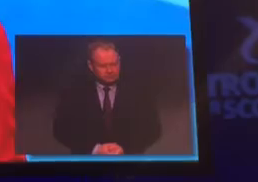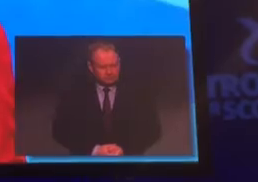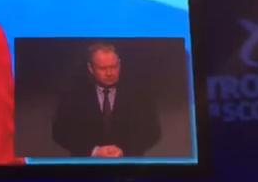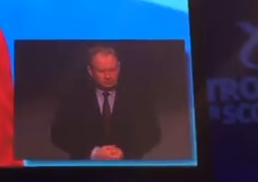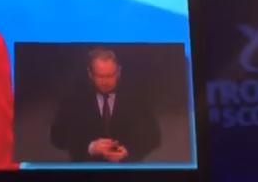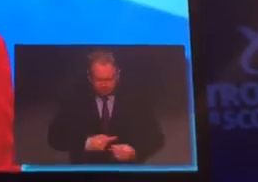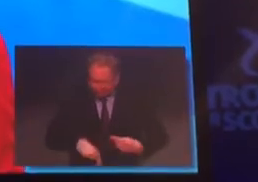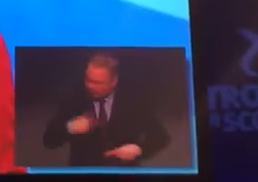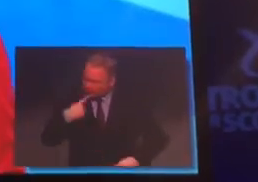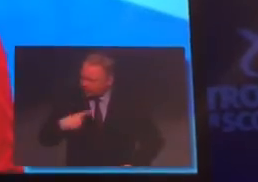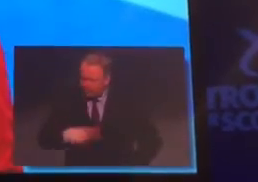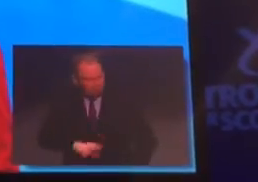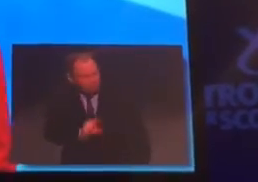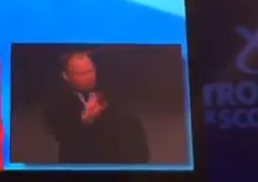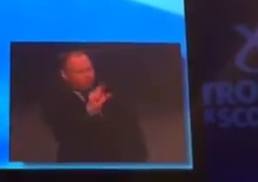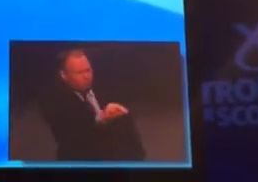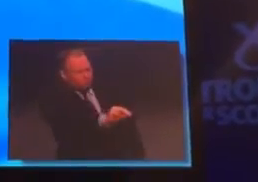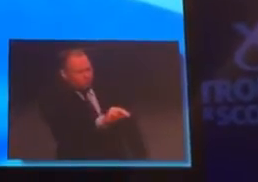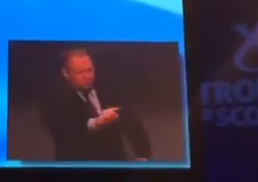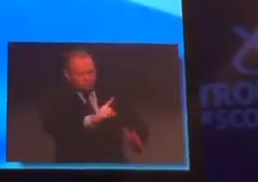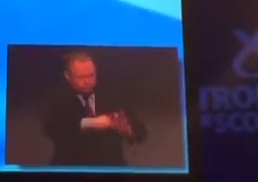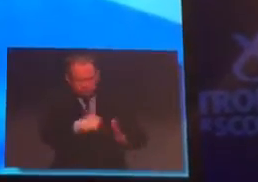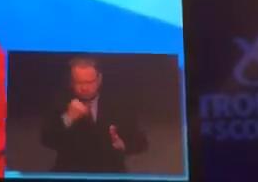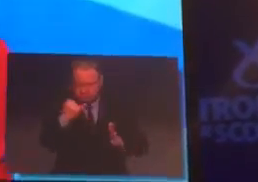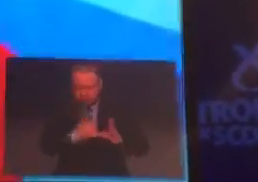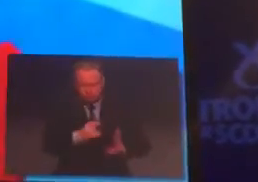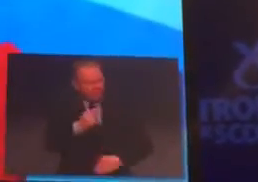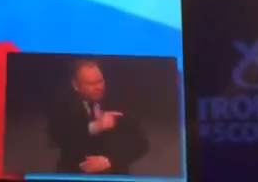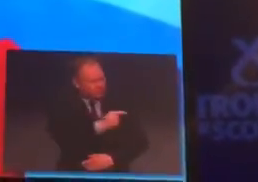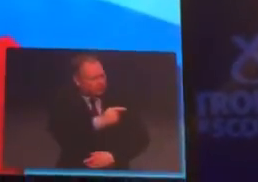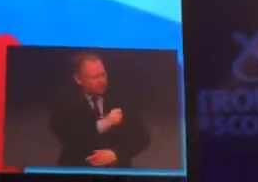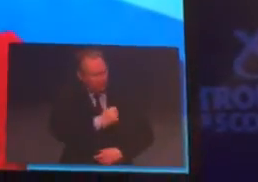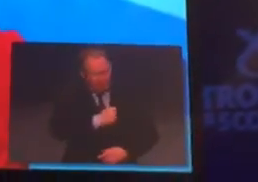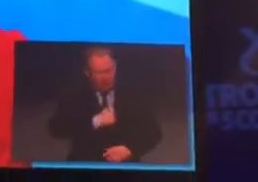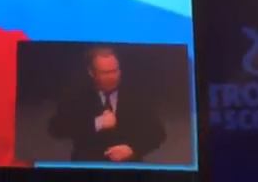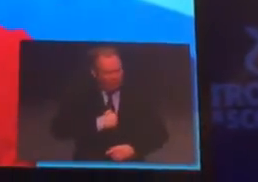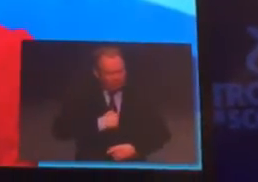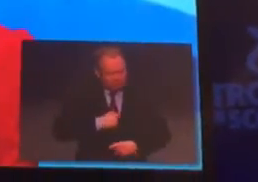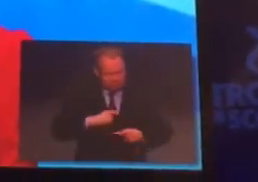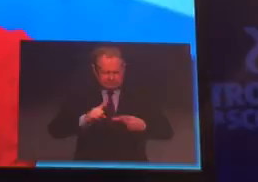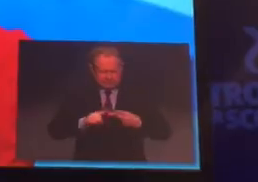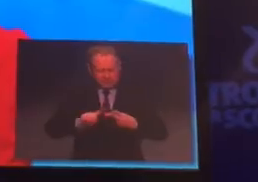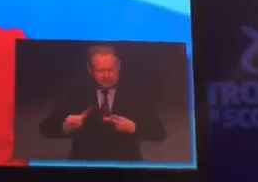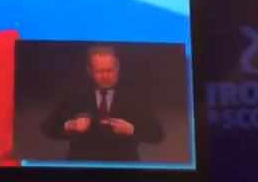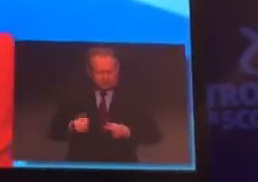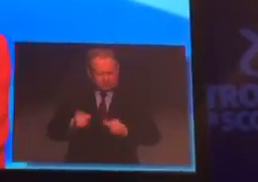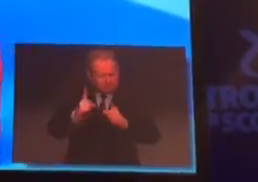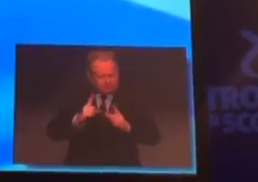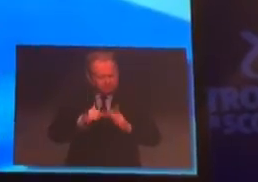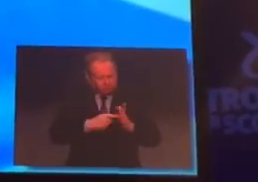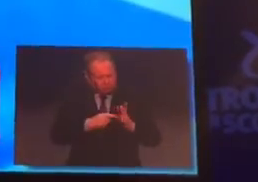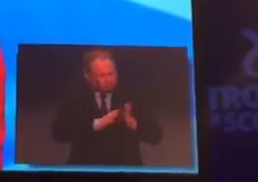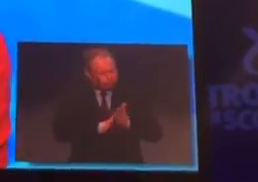said no. John Swinney, our outstanding Deputy First Minister,